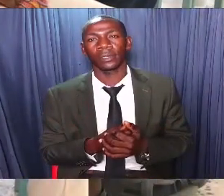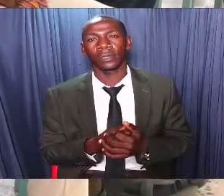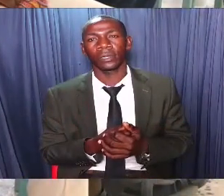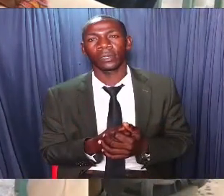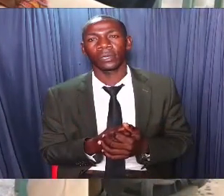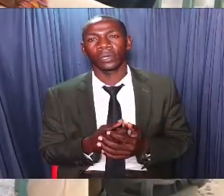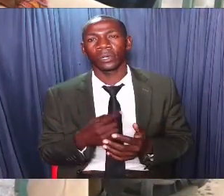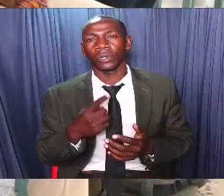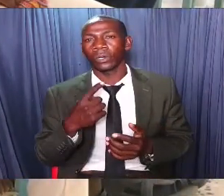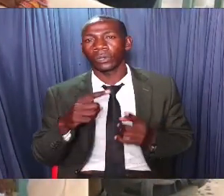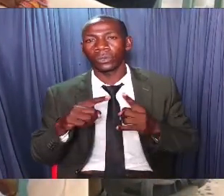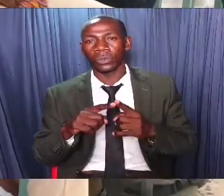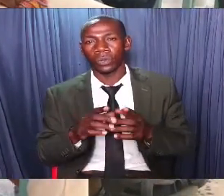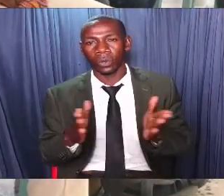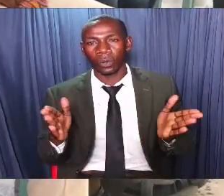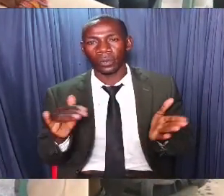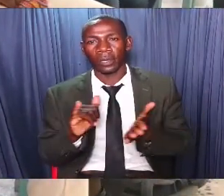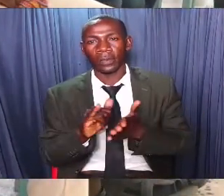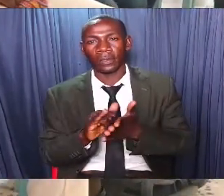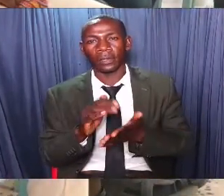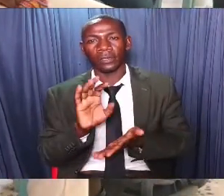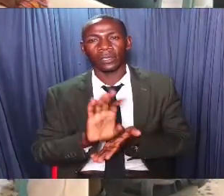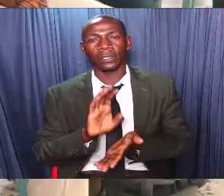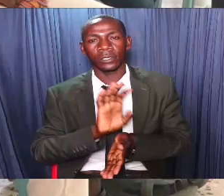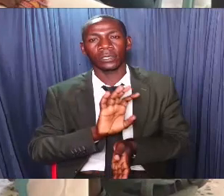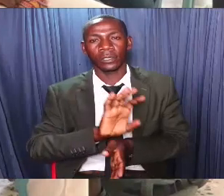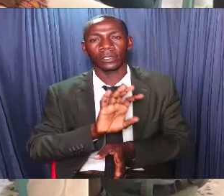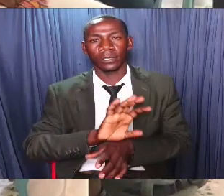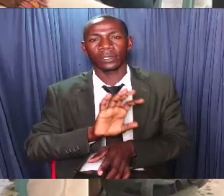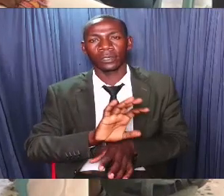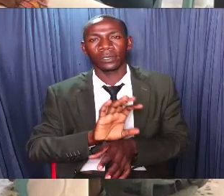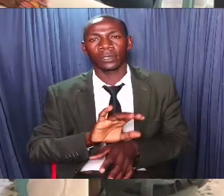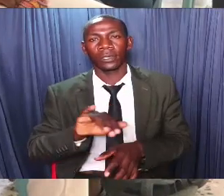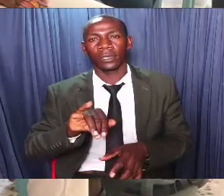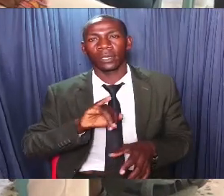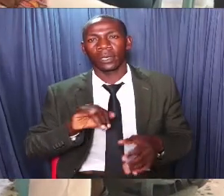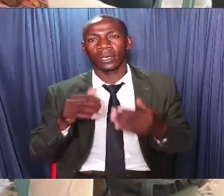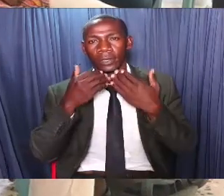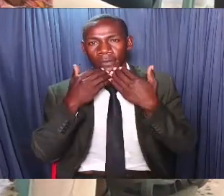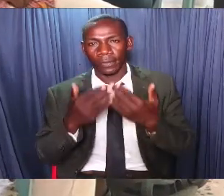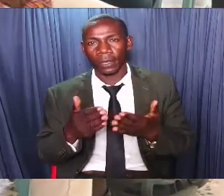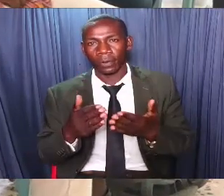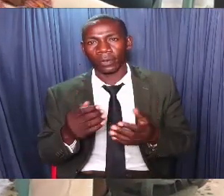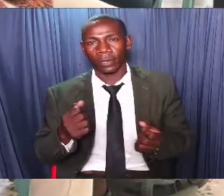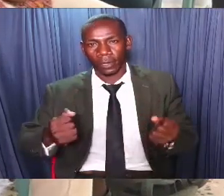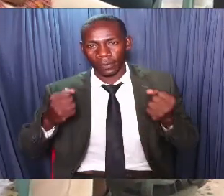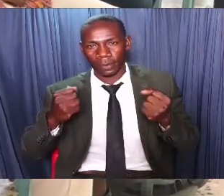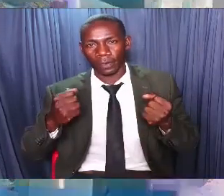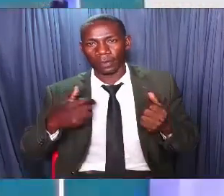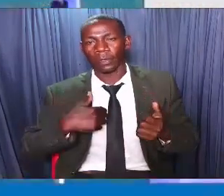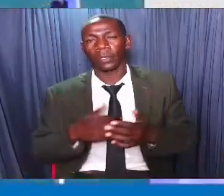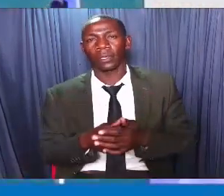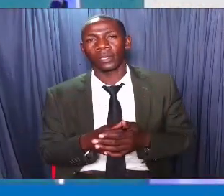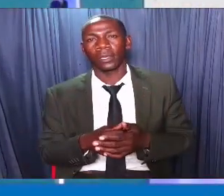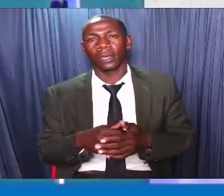Niweze kufungua lile kanisa. That I launch that church. Nashukuru Mungu alinitia nguvu. I thank God who strengthened me.